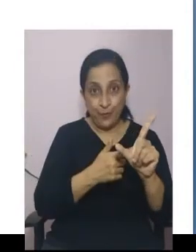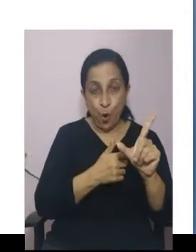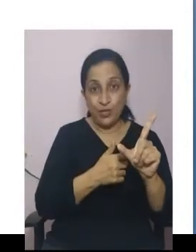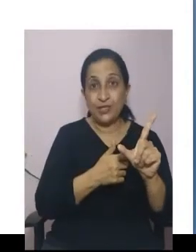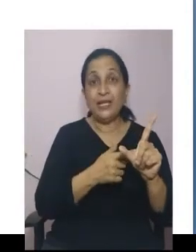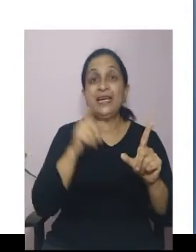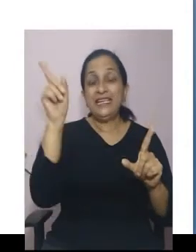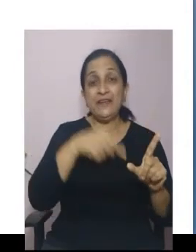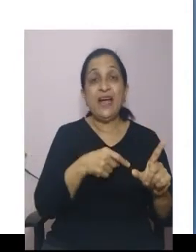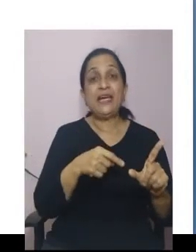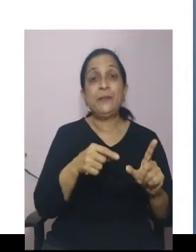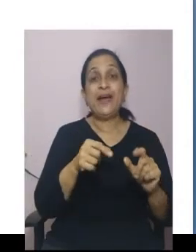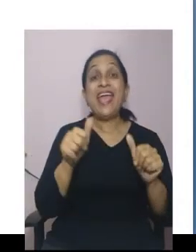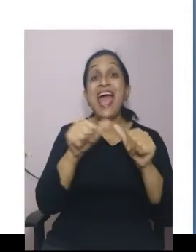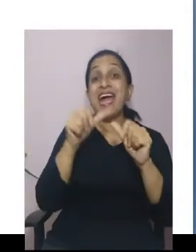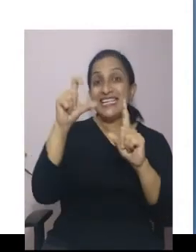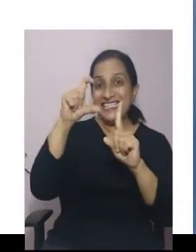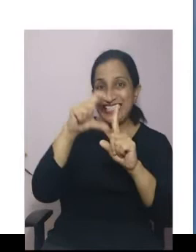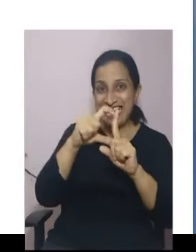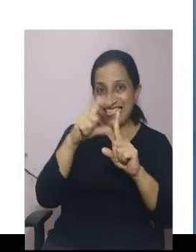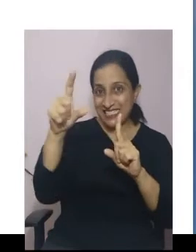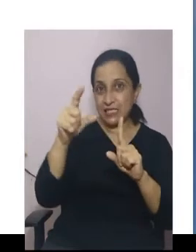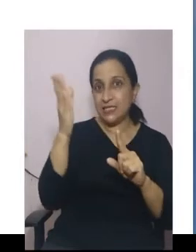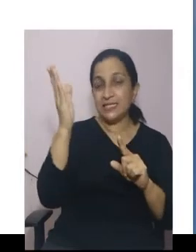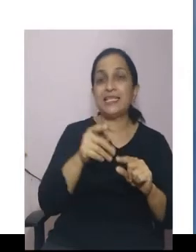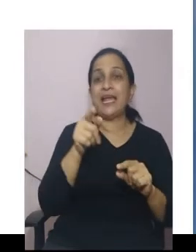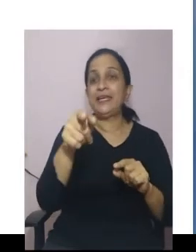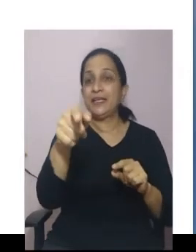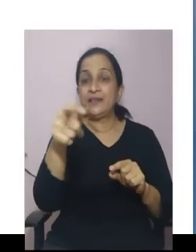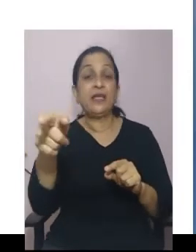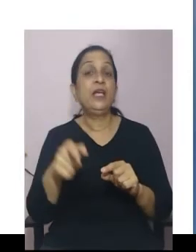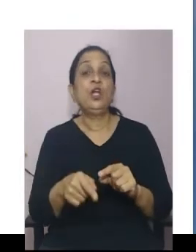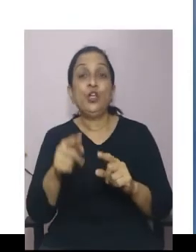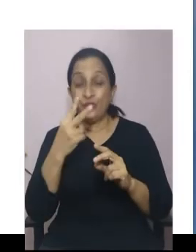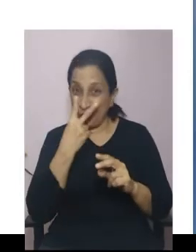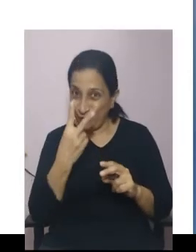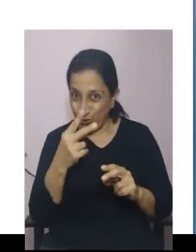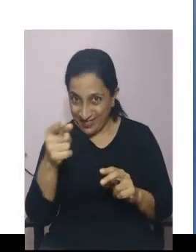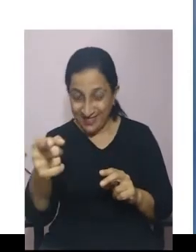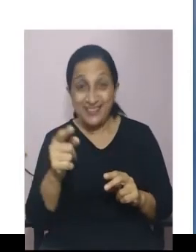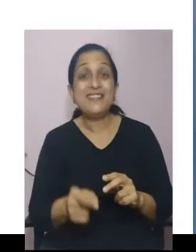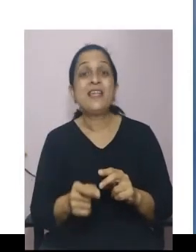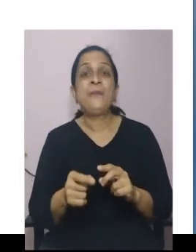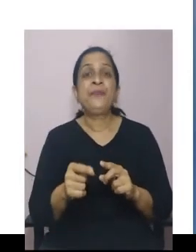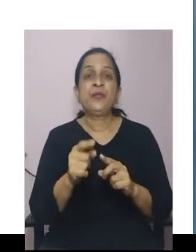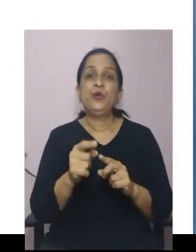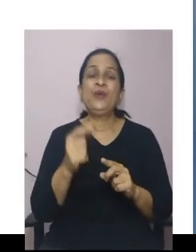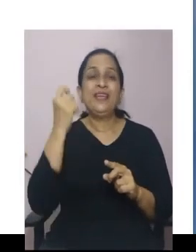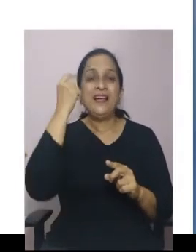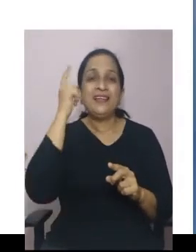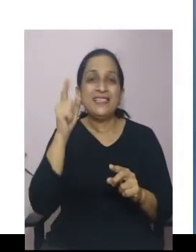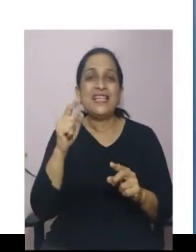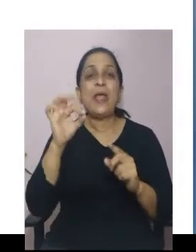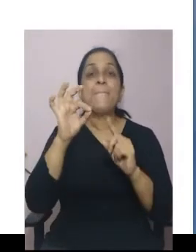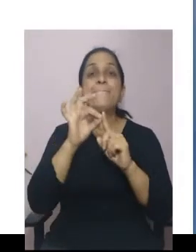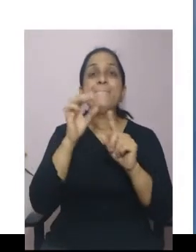adjacent side is nothing but sec squared theta. Okay, so this is the proof. So these two proofs you must remember